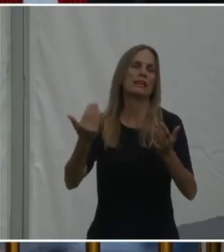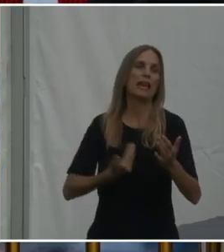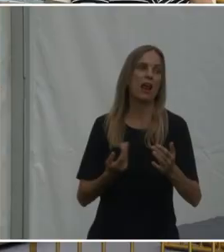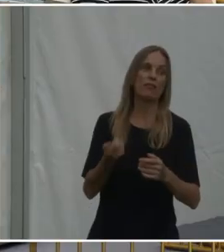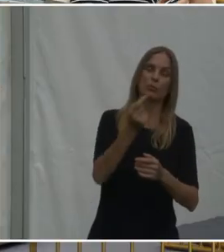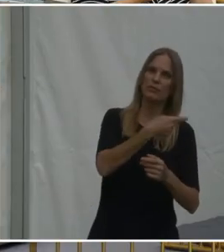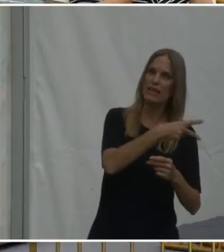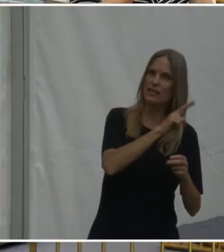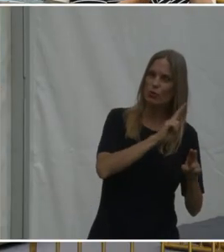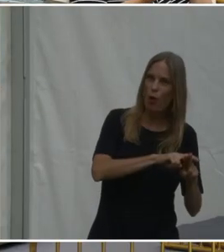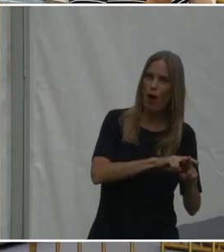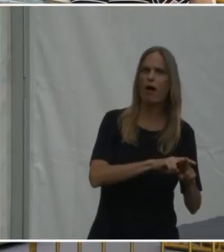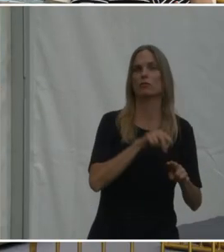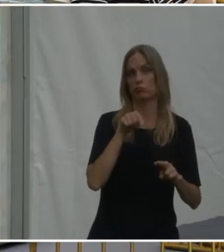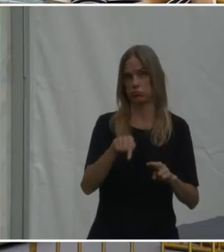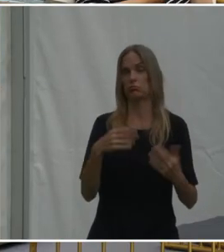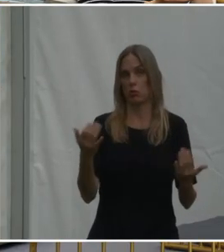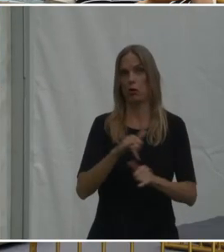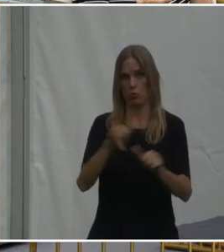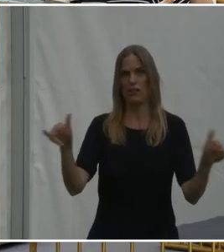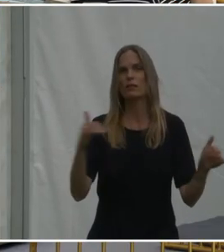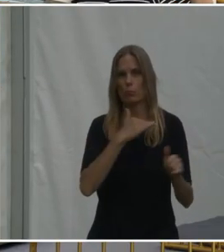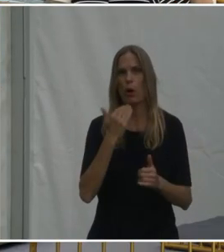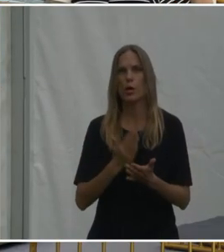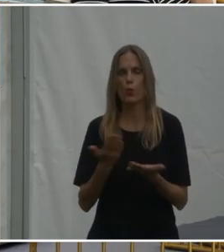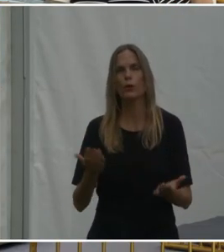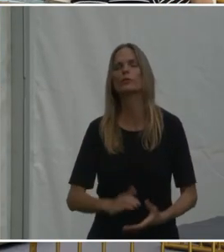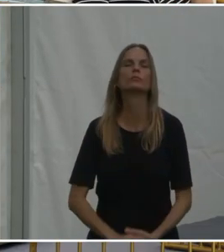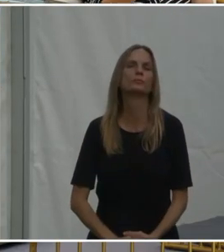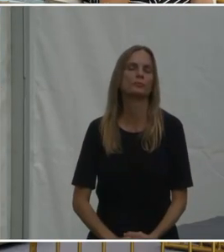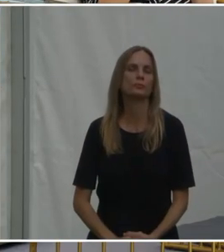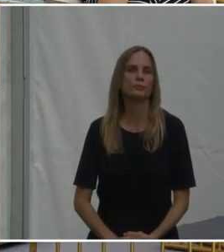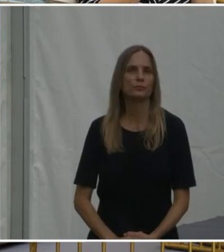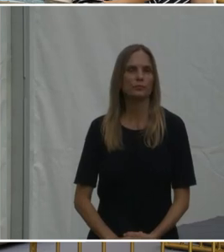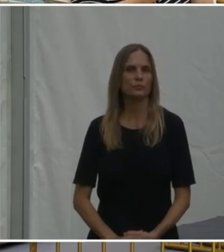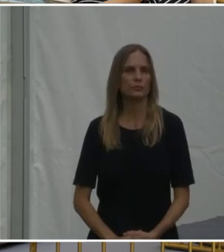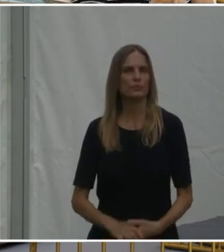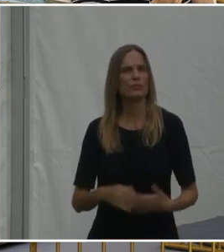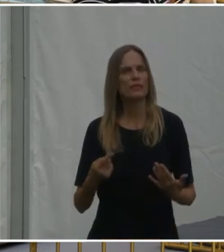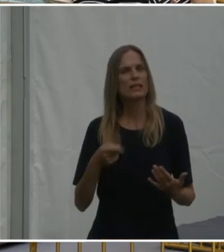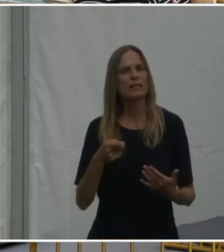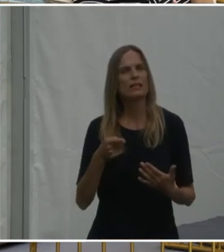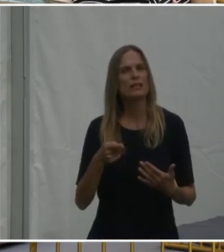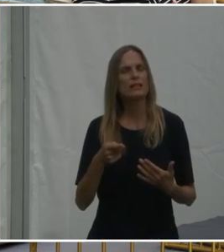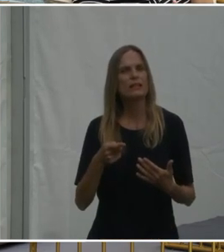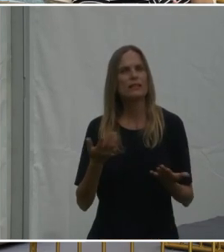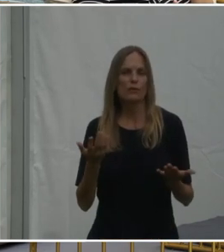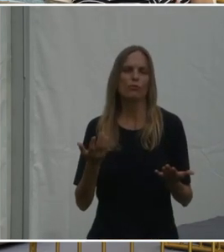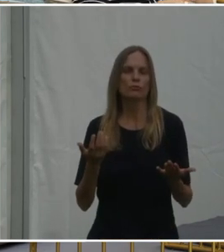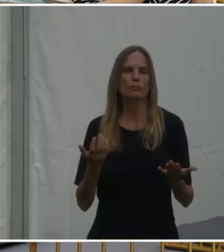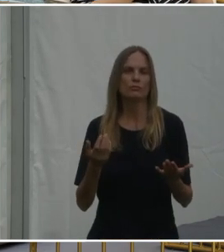completely new phenomenon, because in the past, I mean, of course there was emigration, but the focus was really on